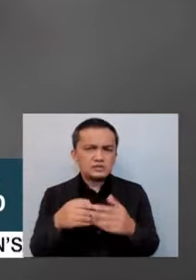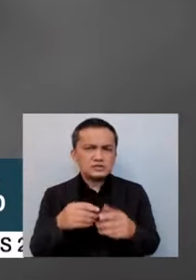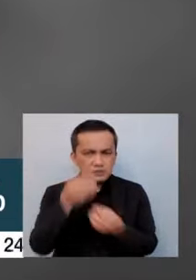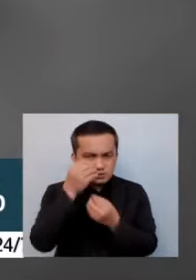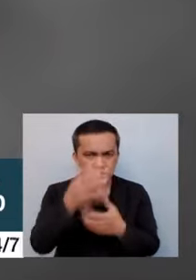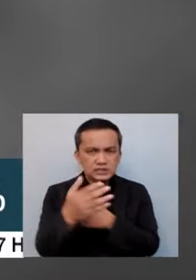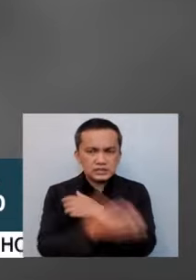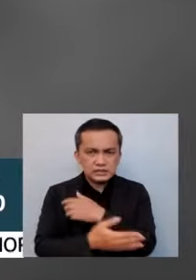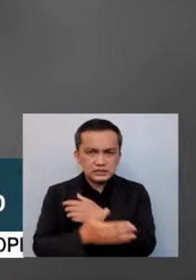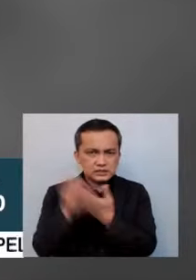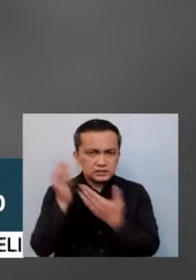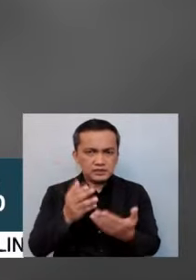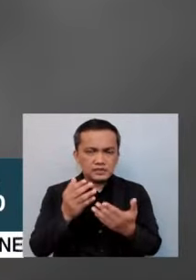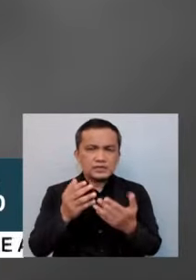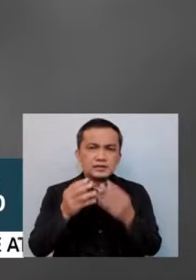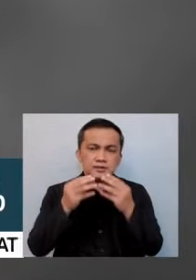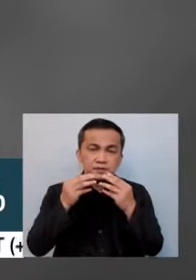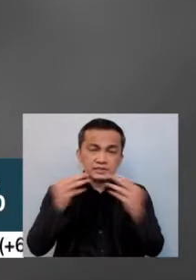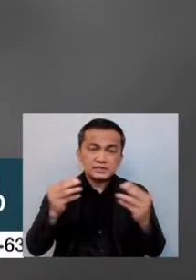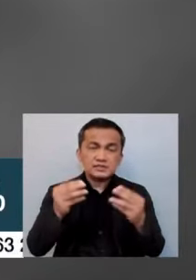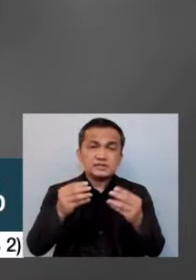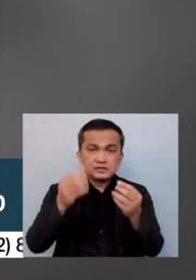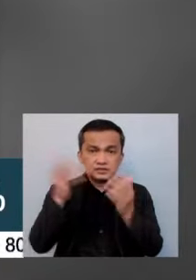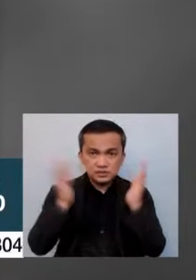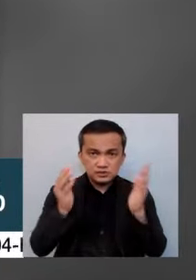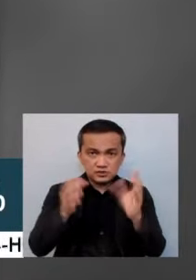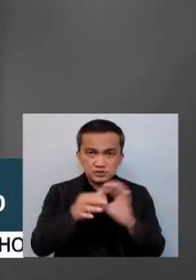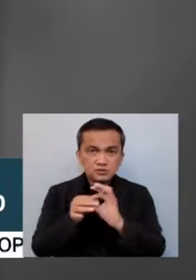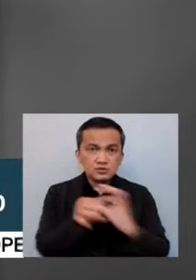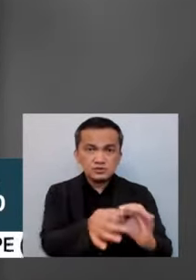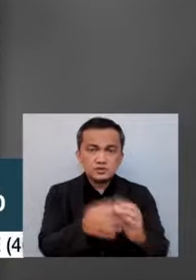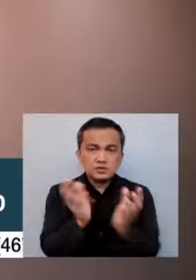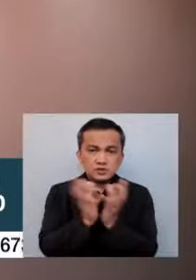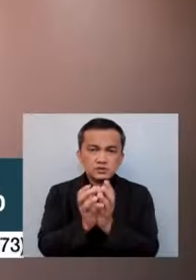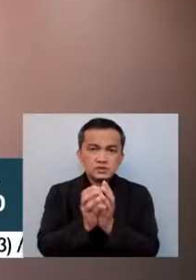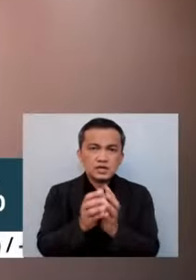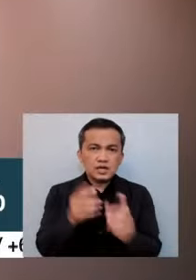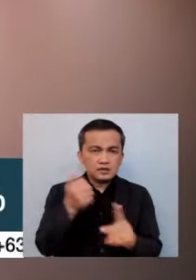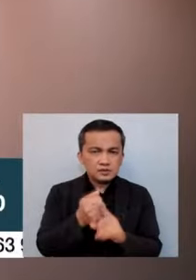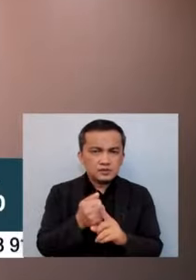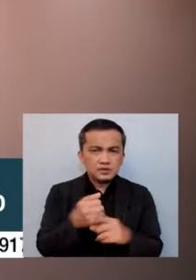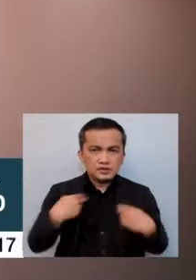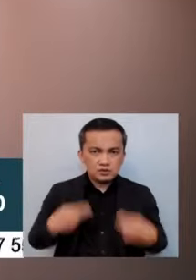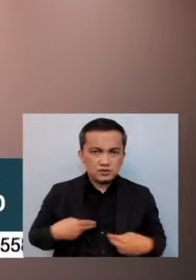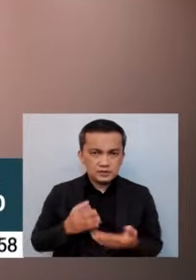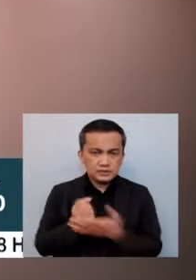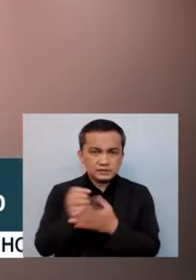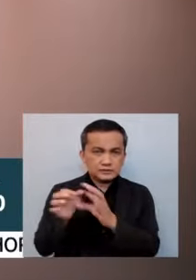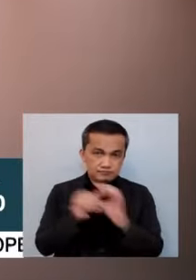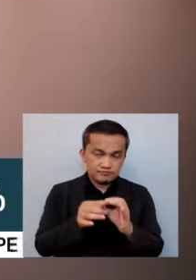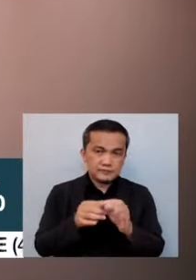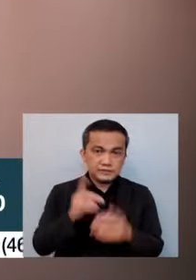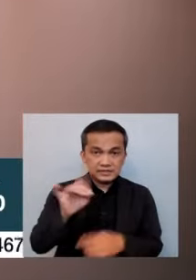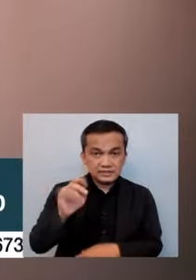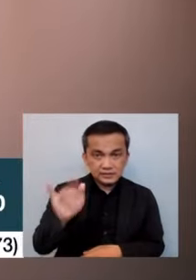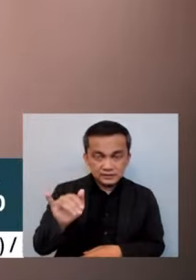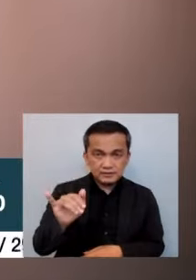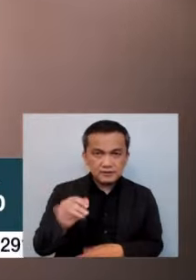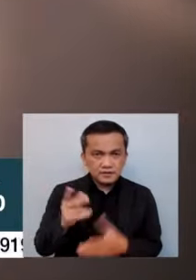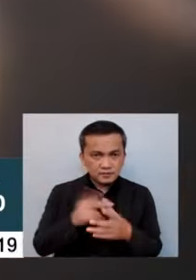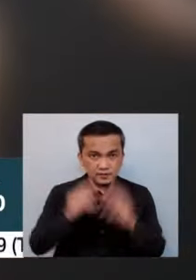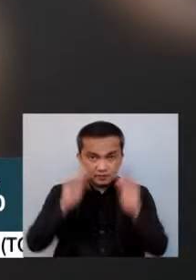services and information tailored to these communities that protect health, human rights, and dignity. He says that the primary focus of